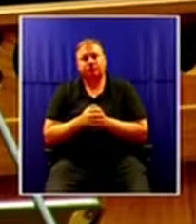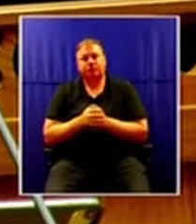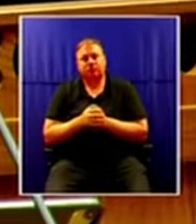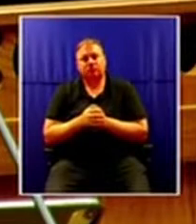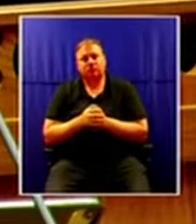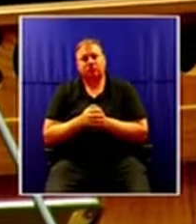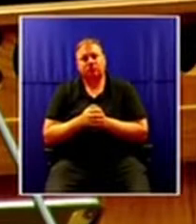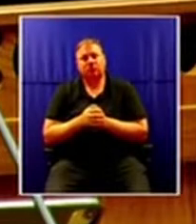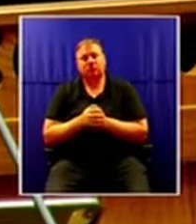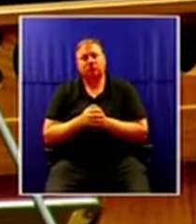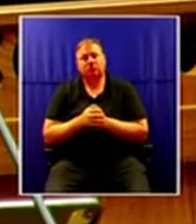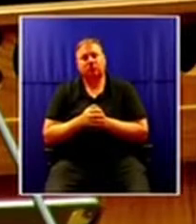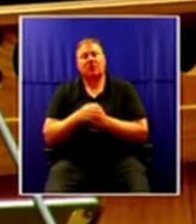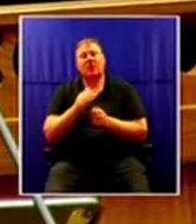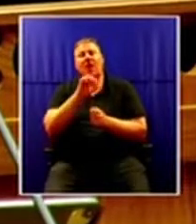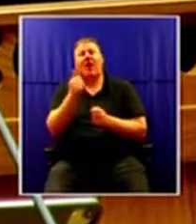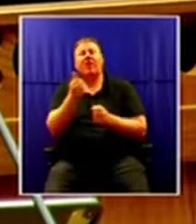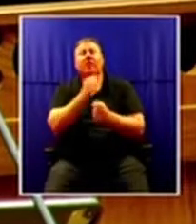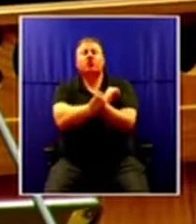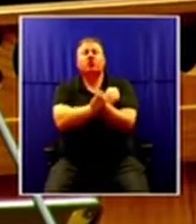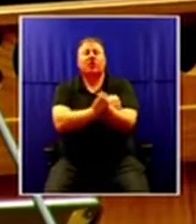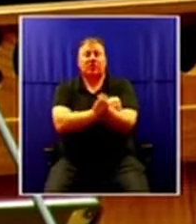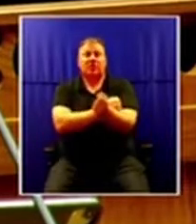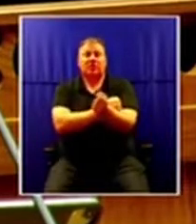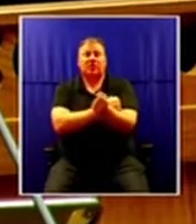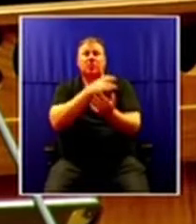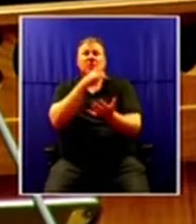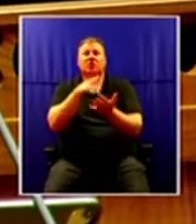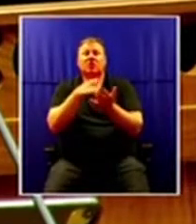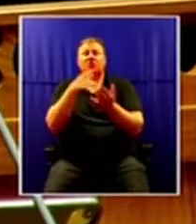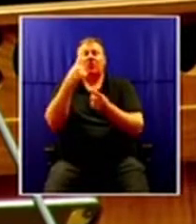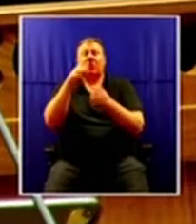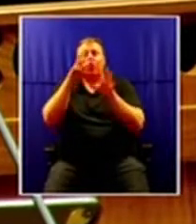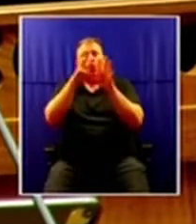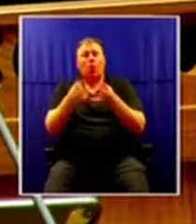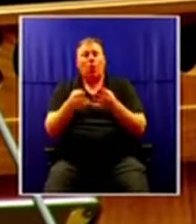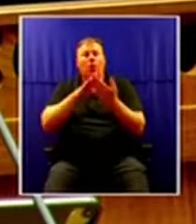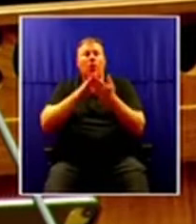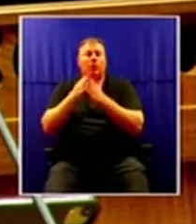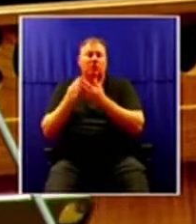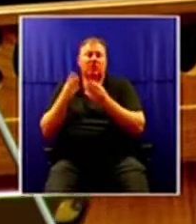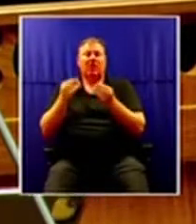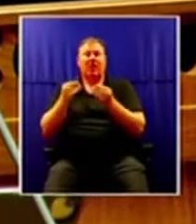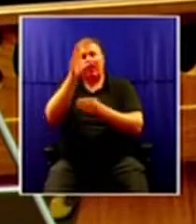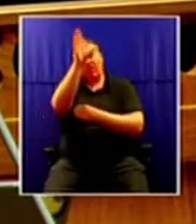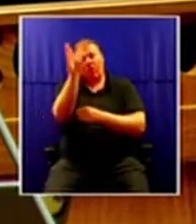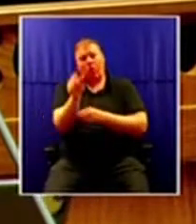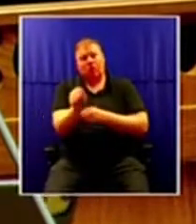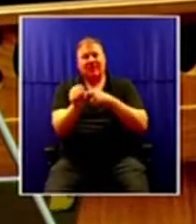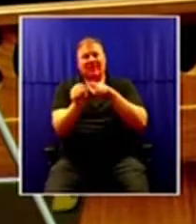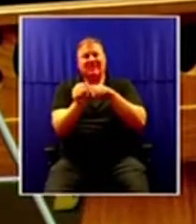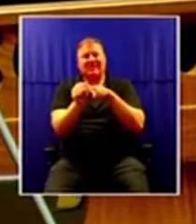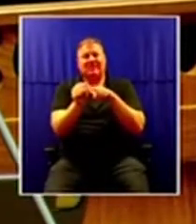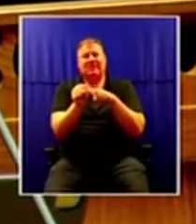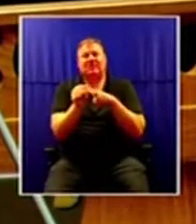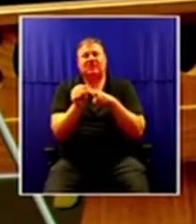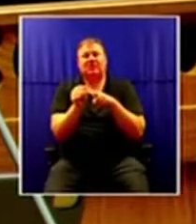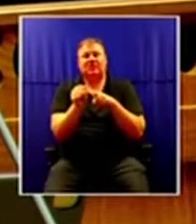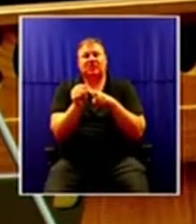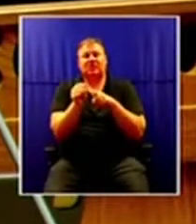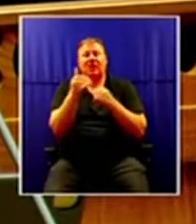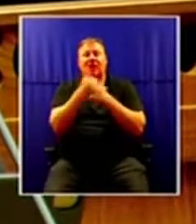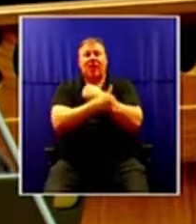in the global community and also on our continent. We are a country that is at